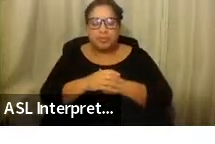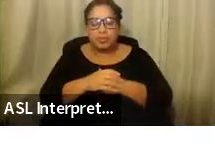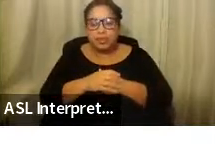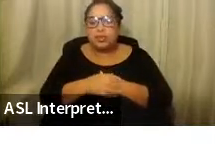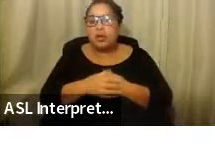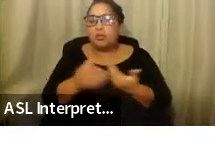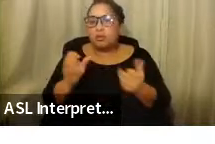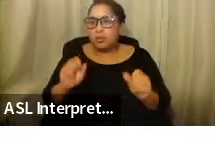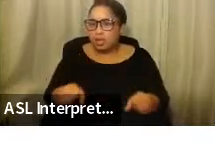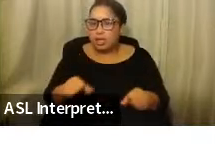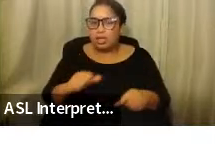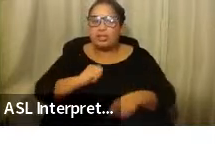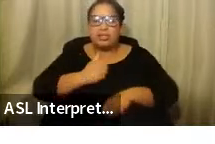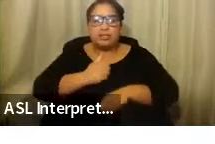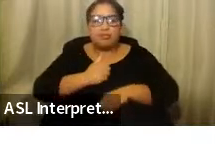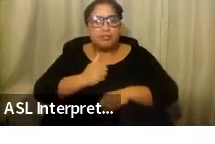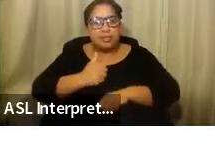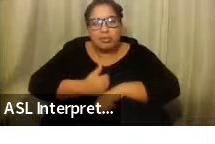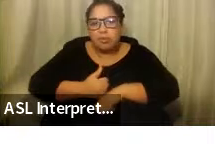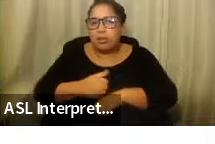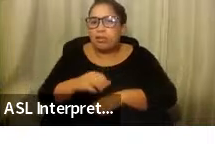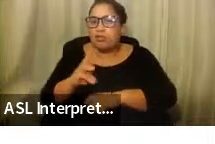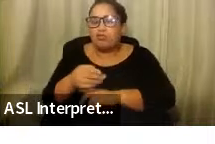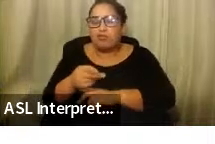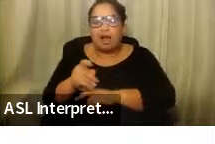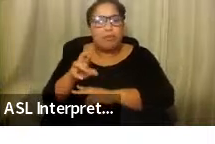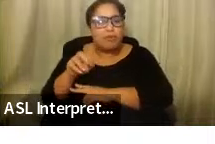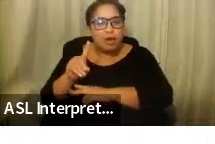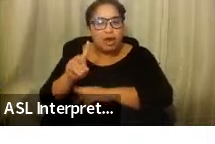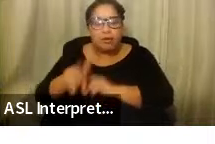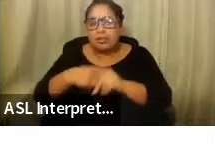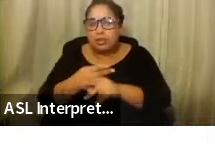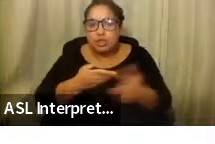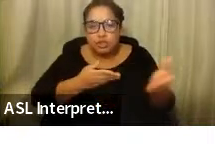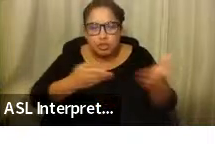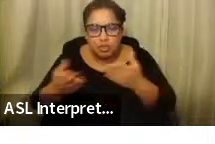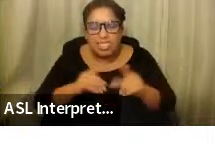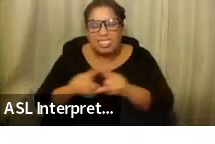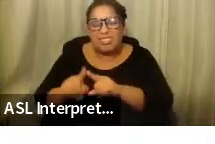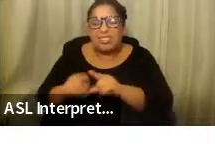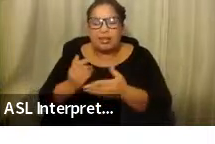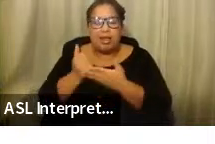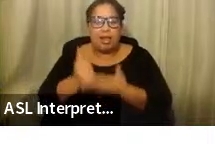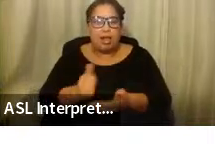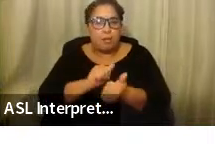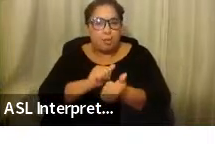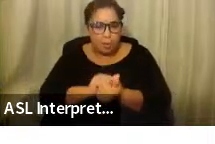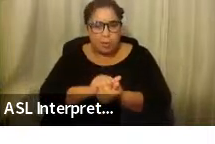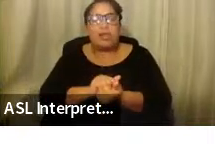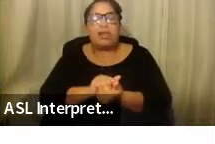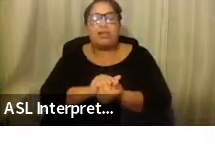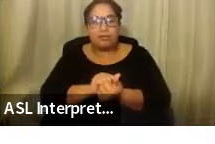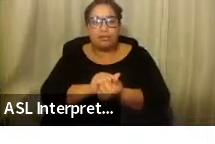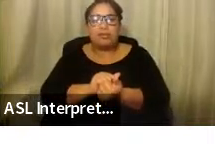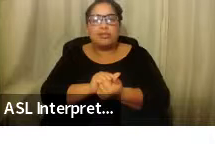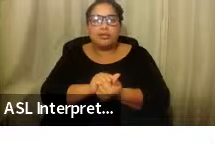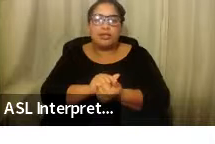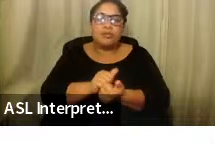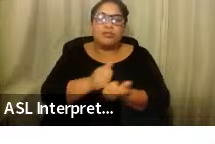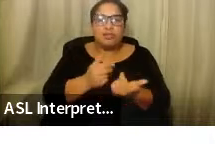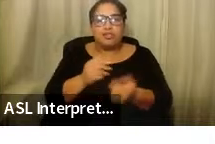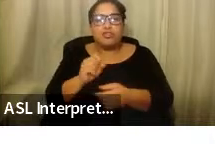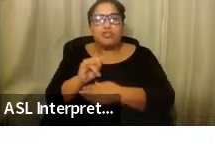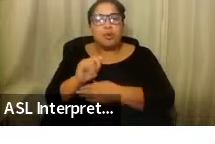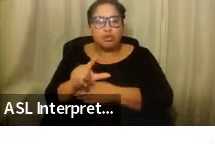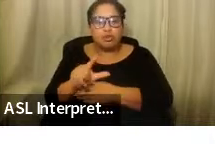get them wraparound services and lots of different things to help with some of the social determinants of health. So we're very